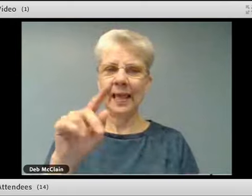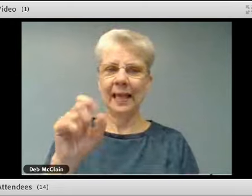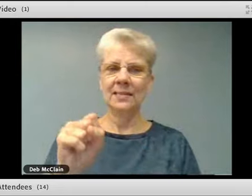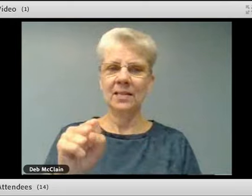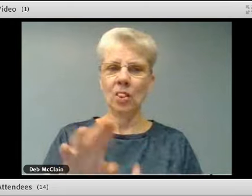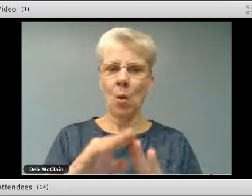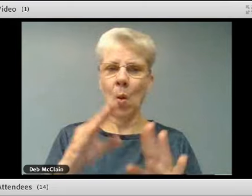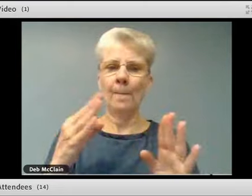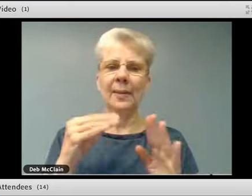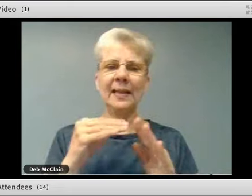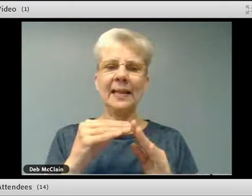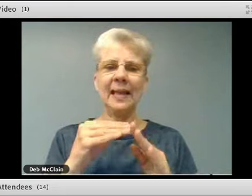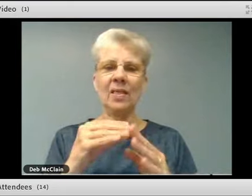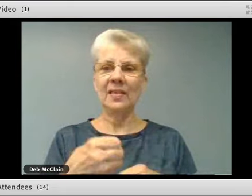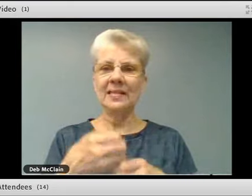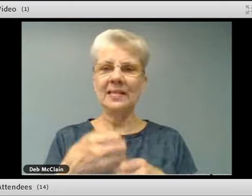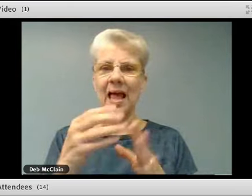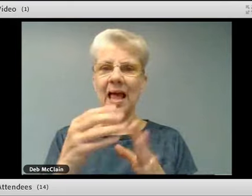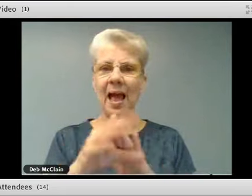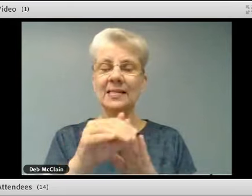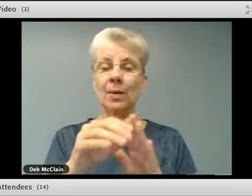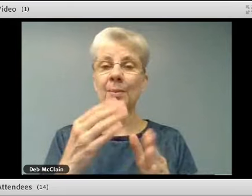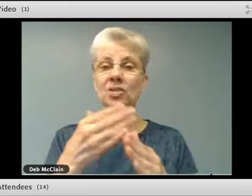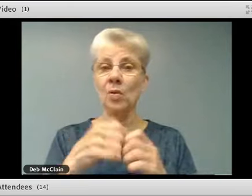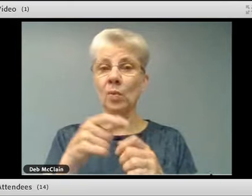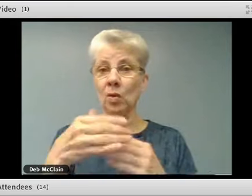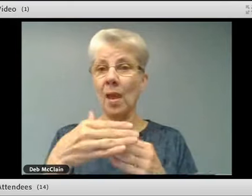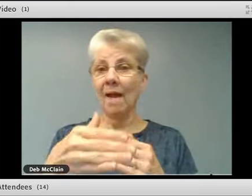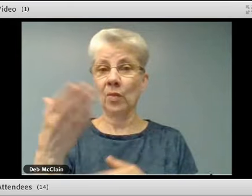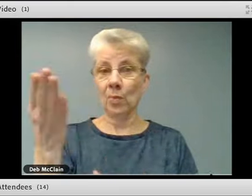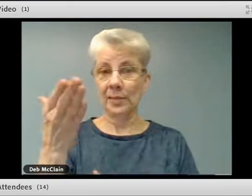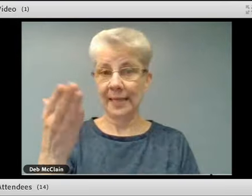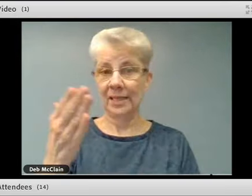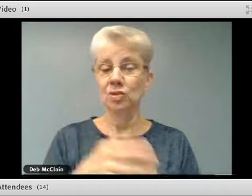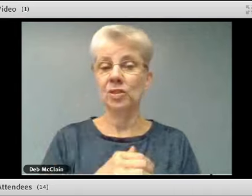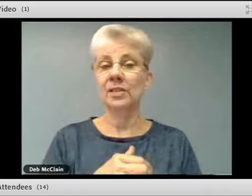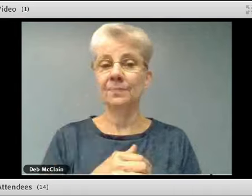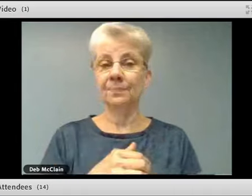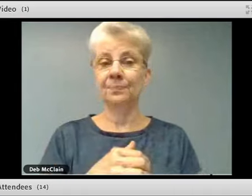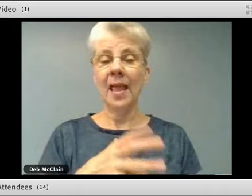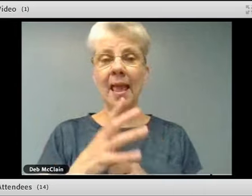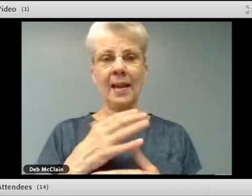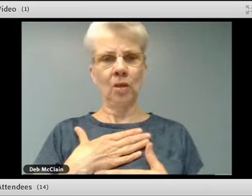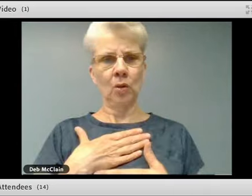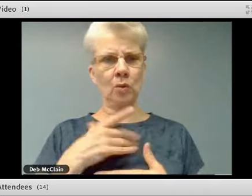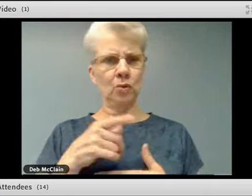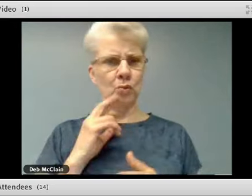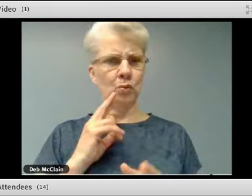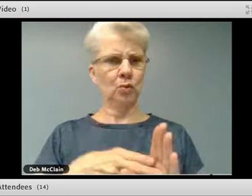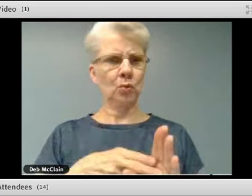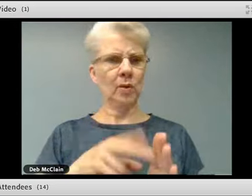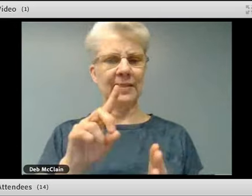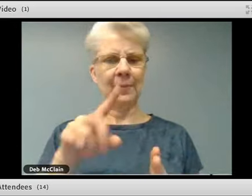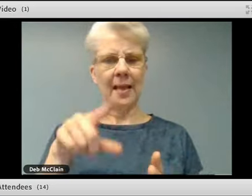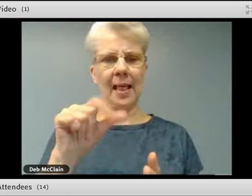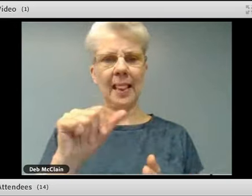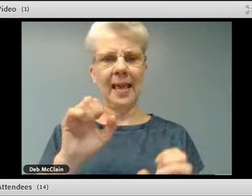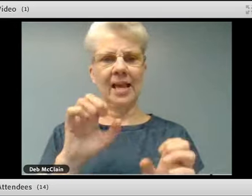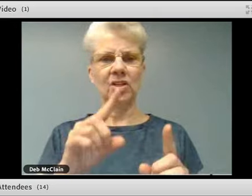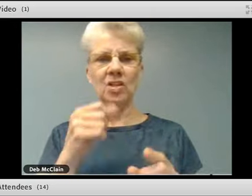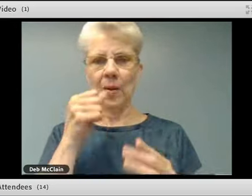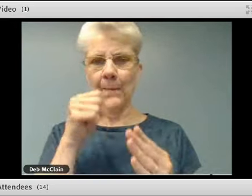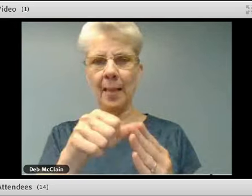in the slides that will be shared with you after the presentation. And I encourage you to join the DPLA education mailing